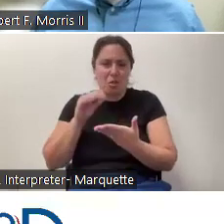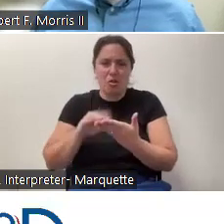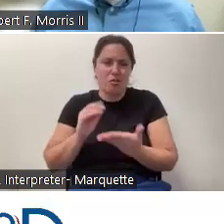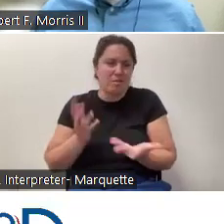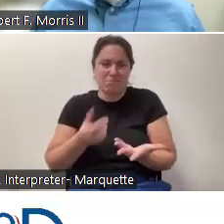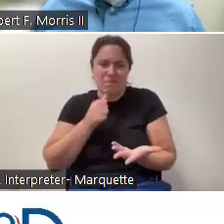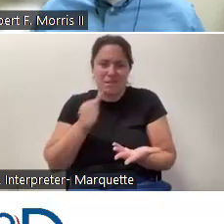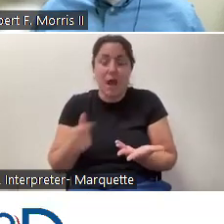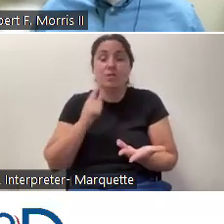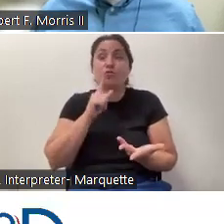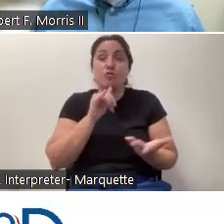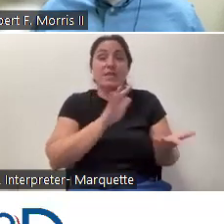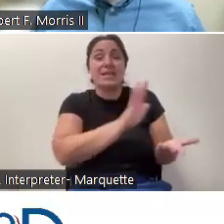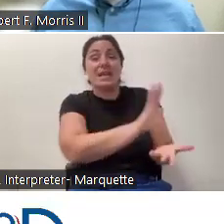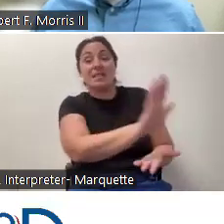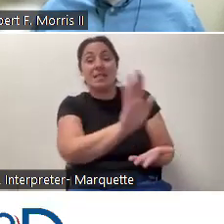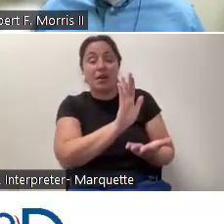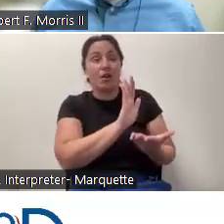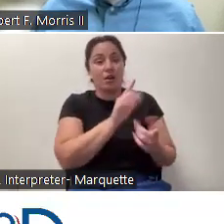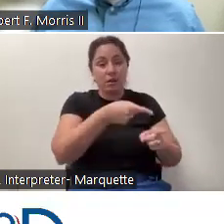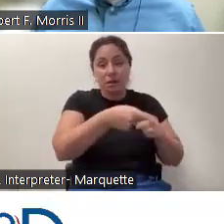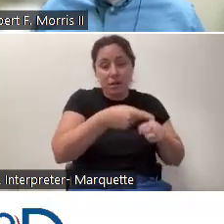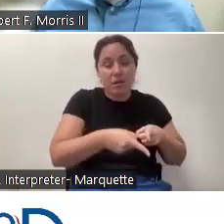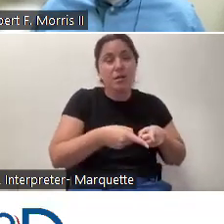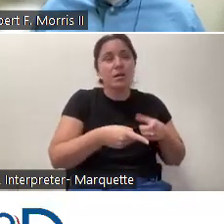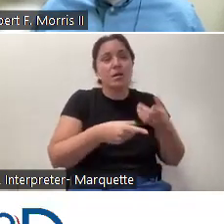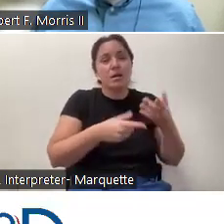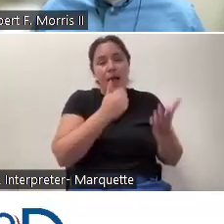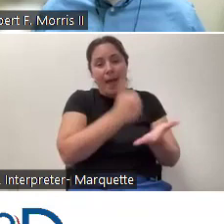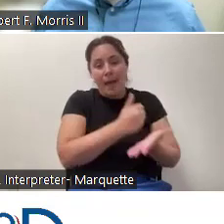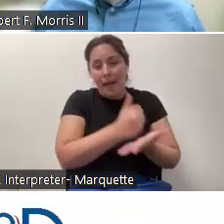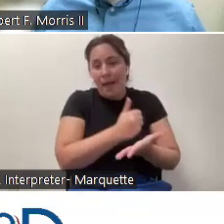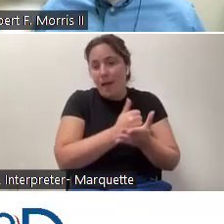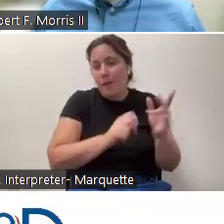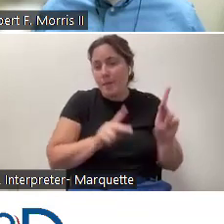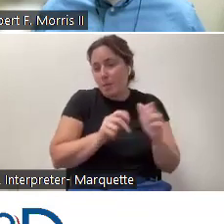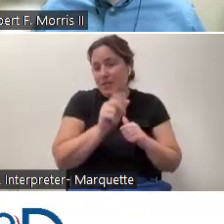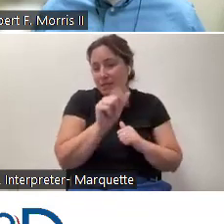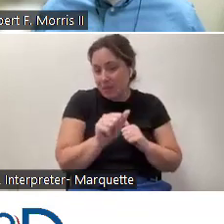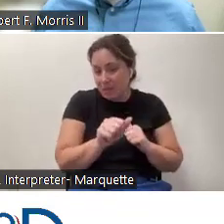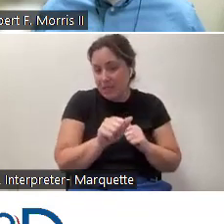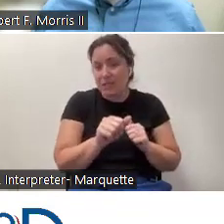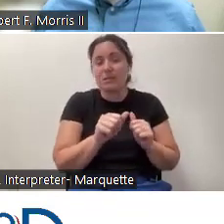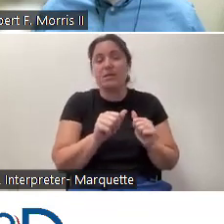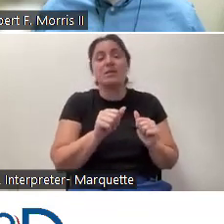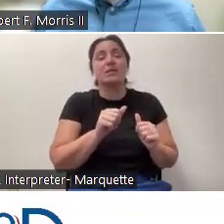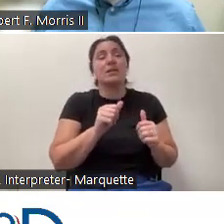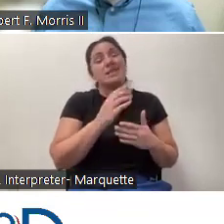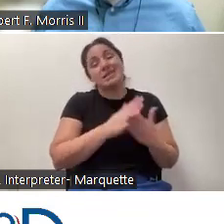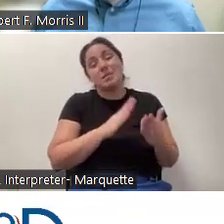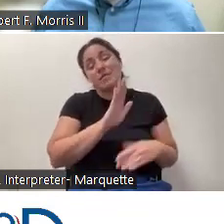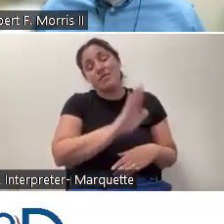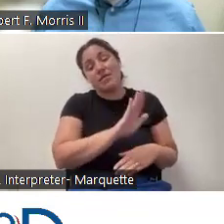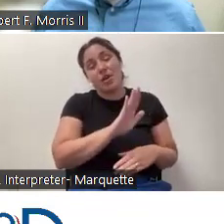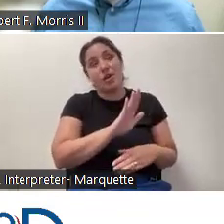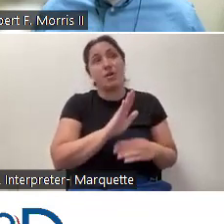combine their specialty in helping individuals with disabilities and some of their